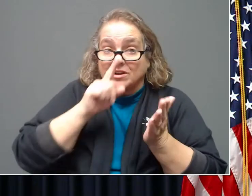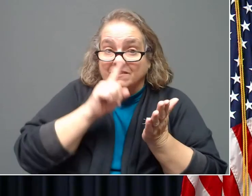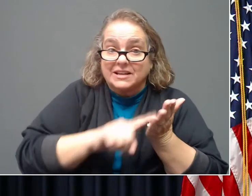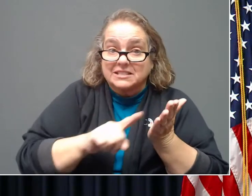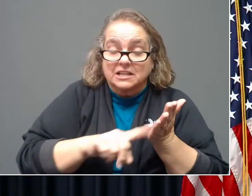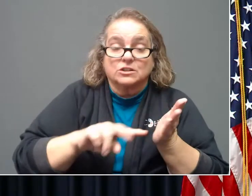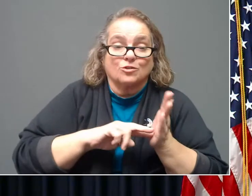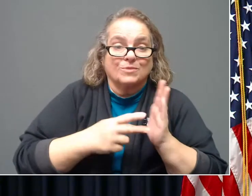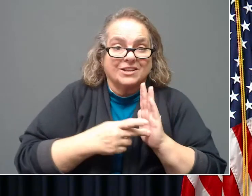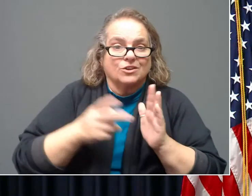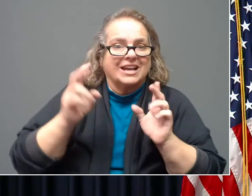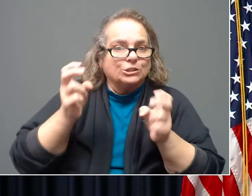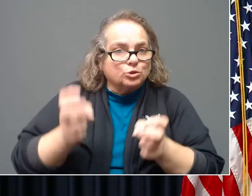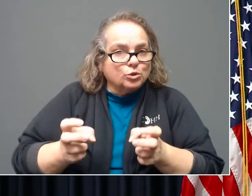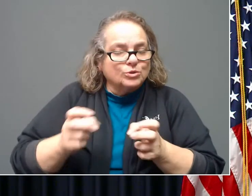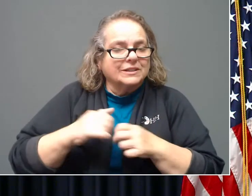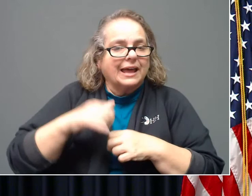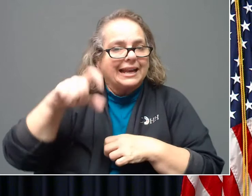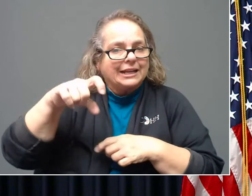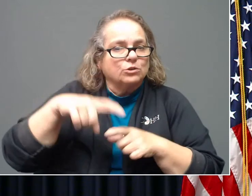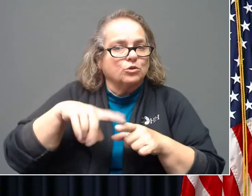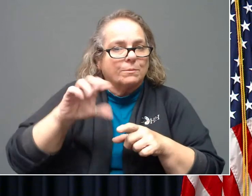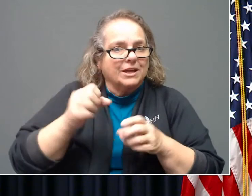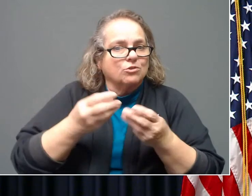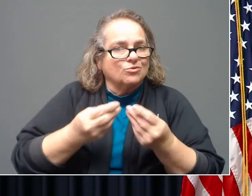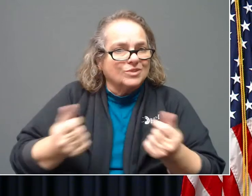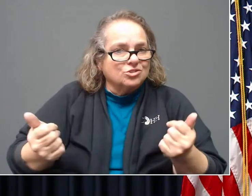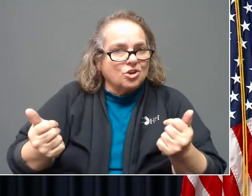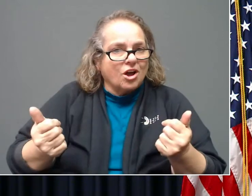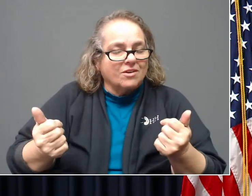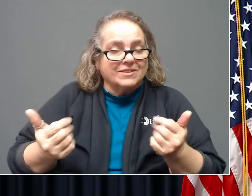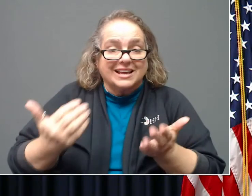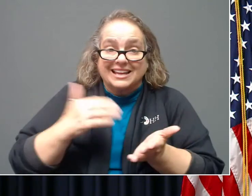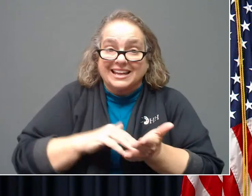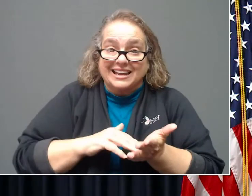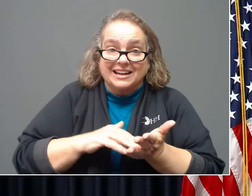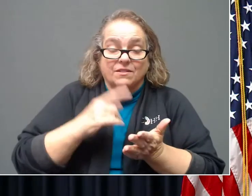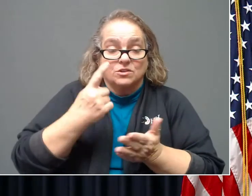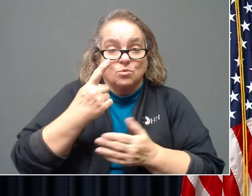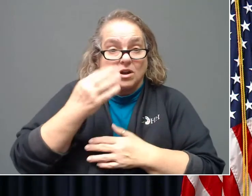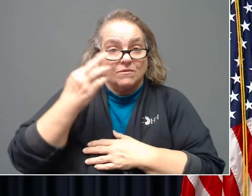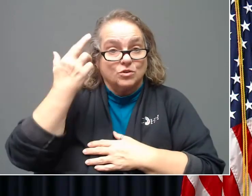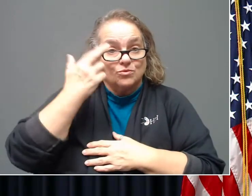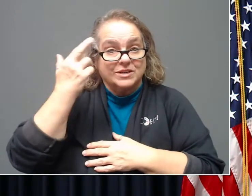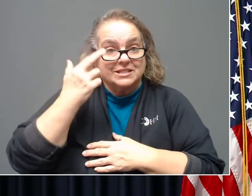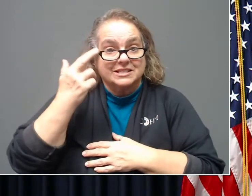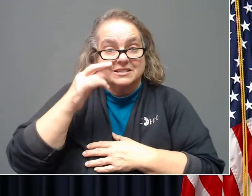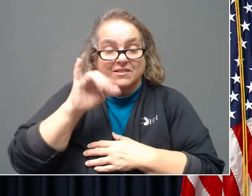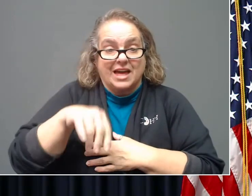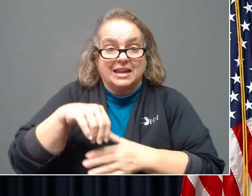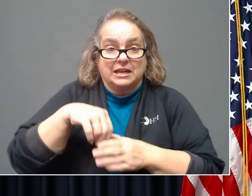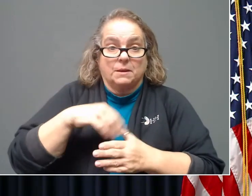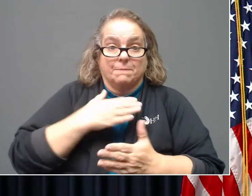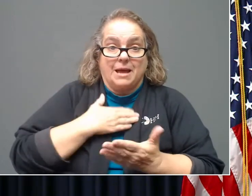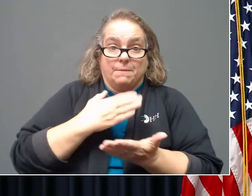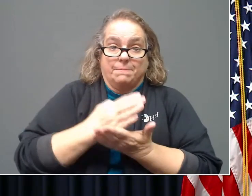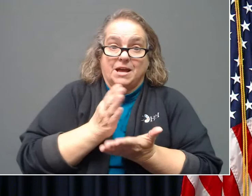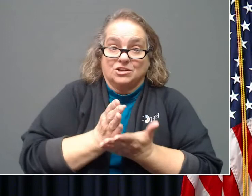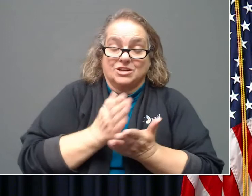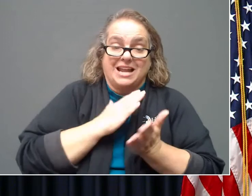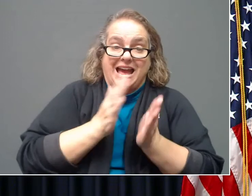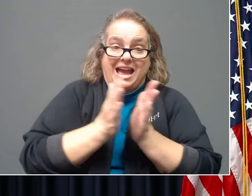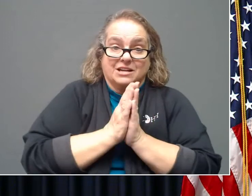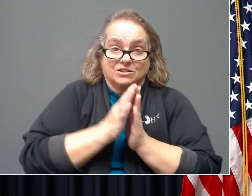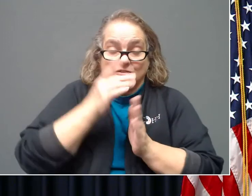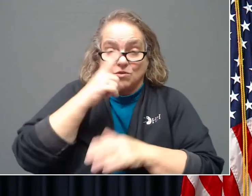need to be worked out. Again, this is one of the reasons that in my budget, I asked for the